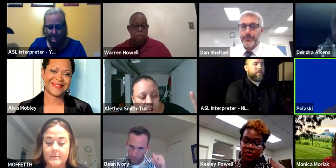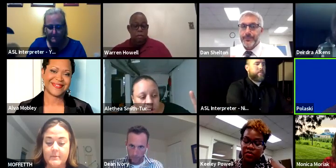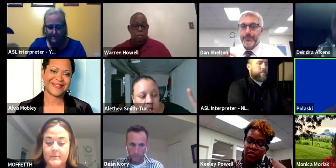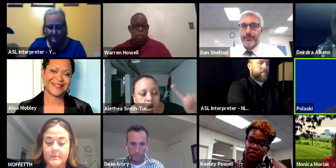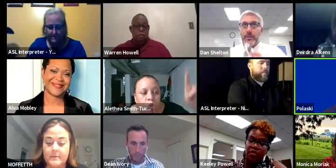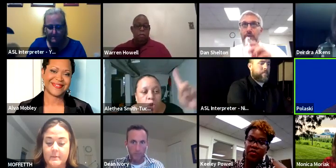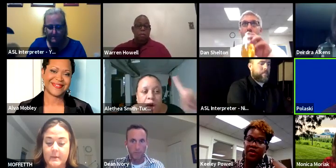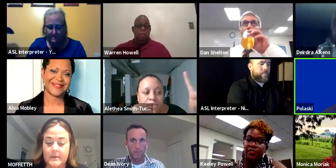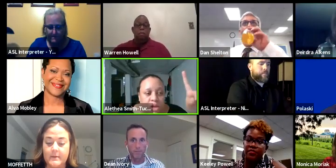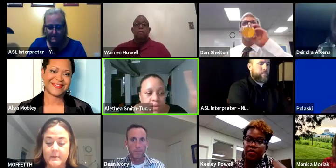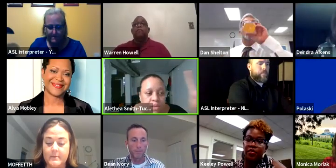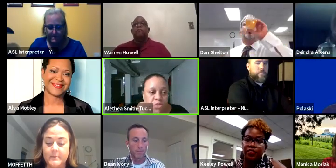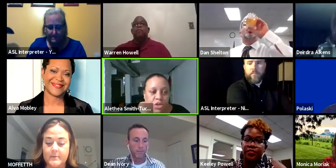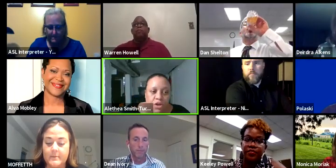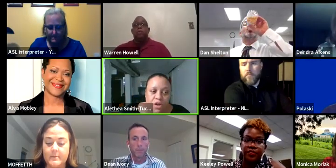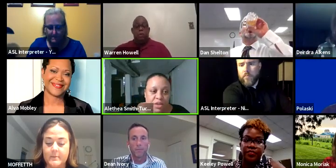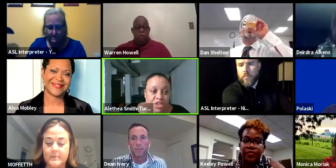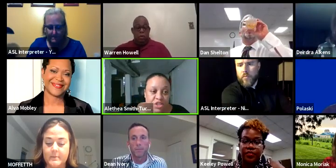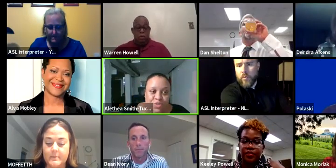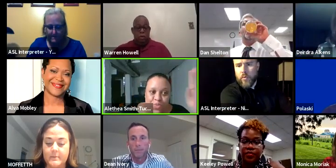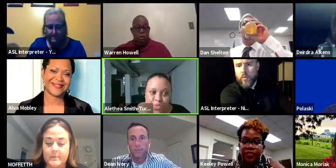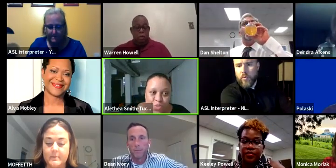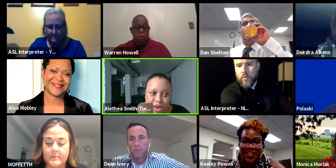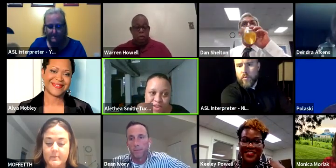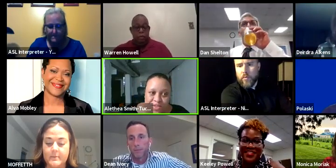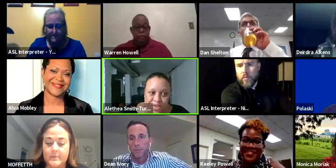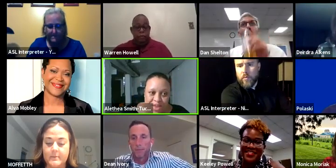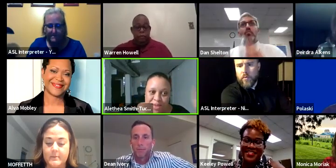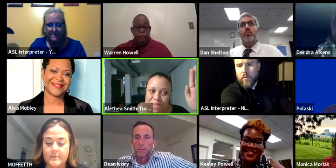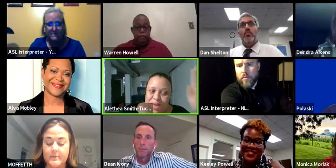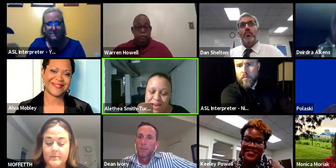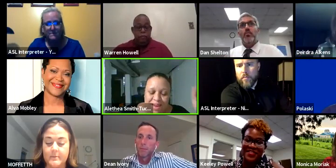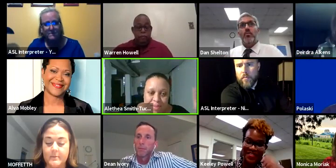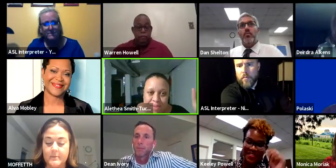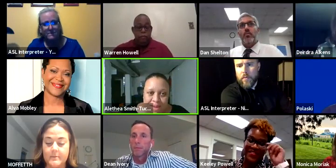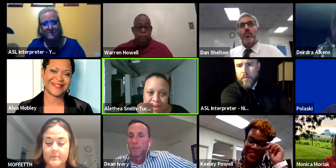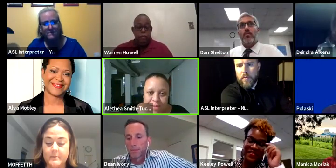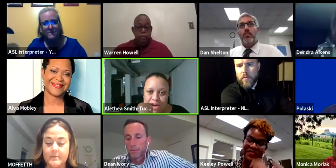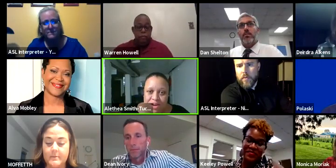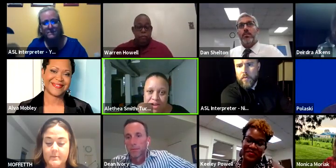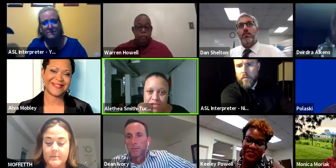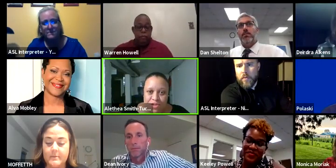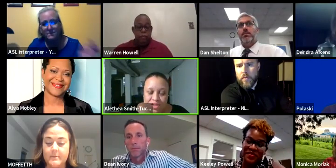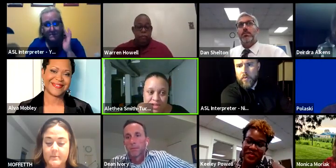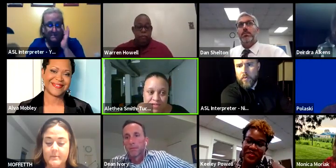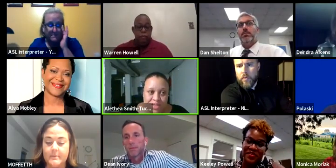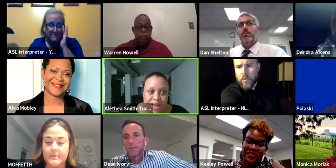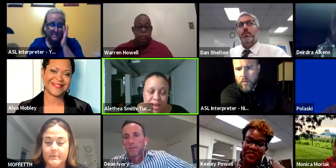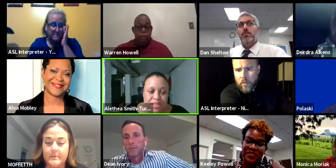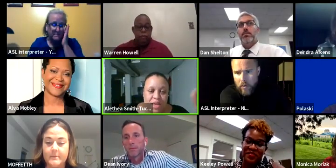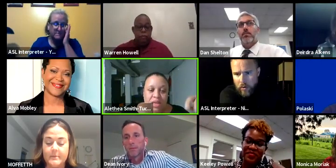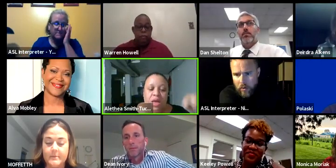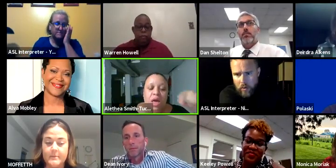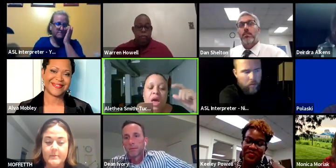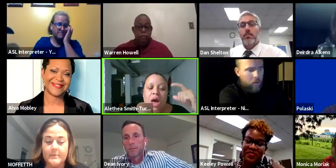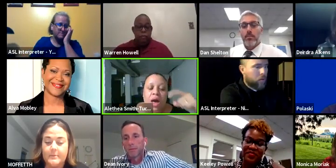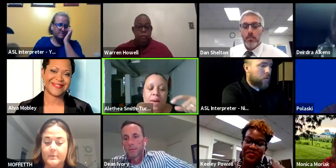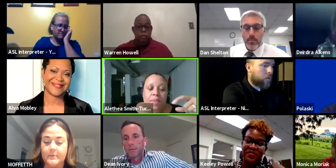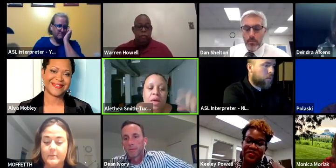That's good. I'm so sorry, Keely. Just one other thing, and beg my pardon for for time's